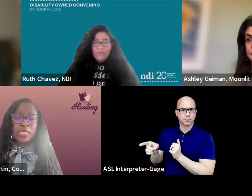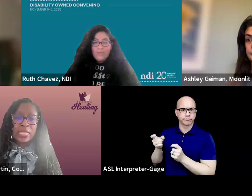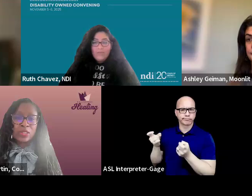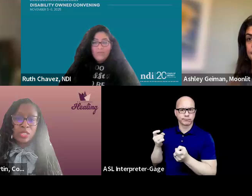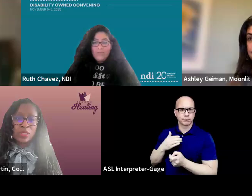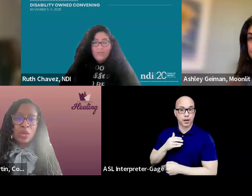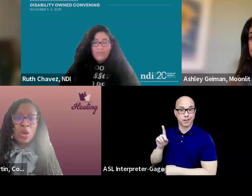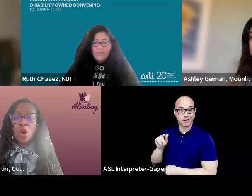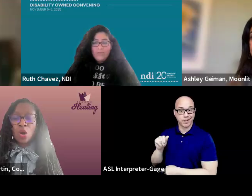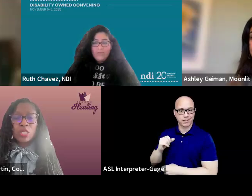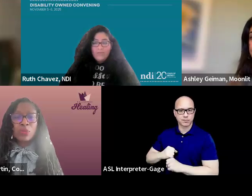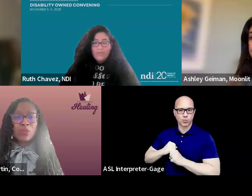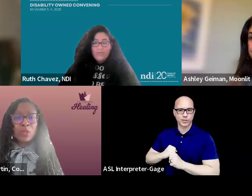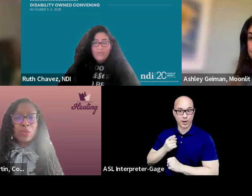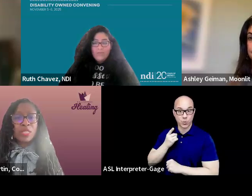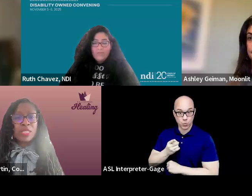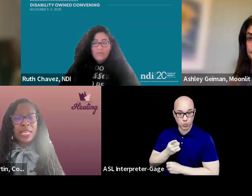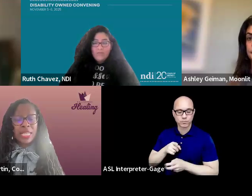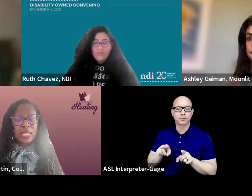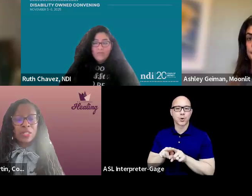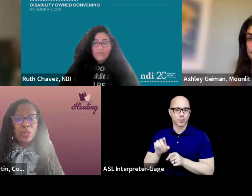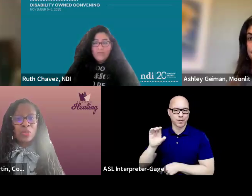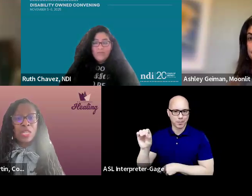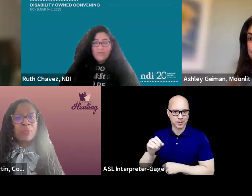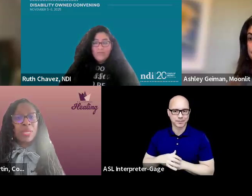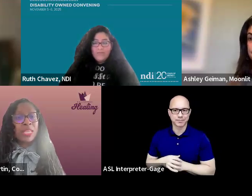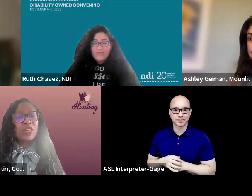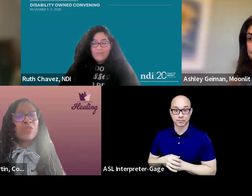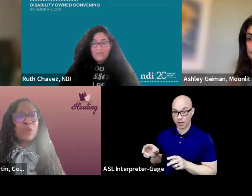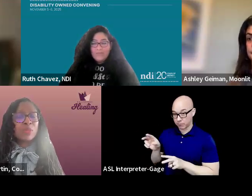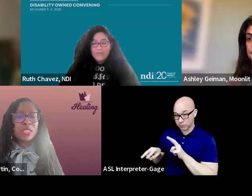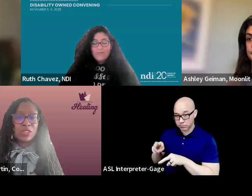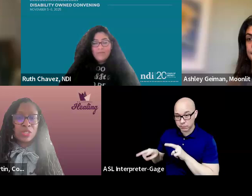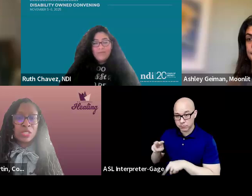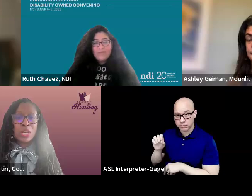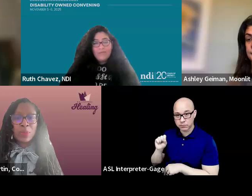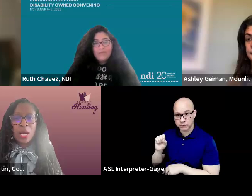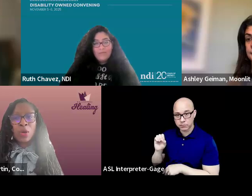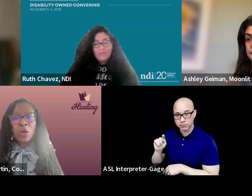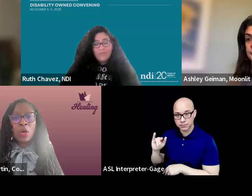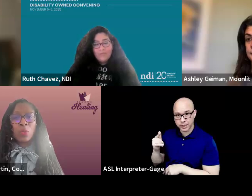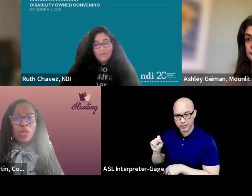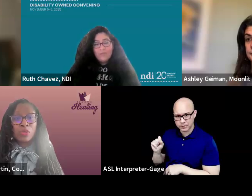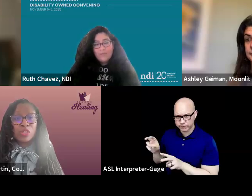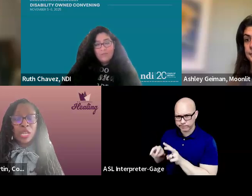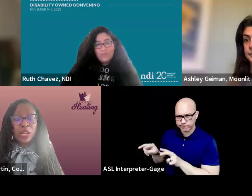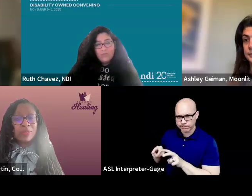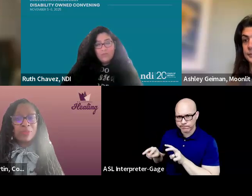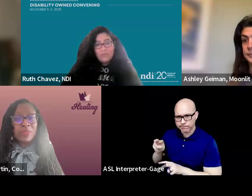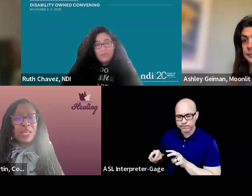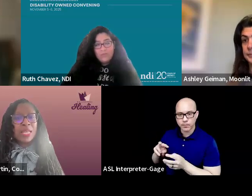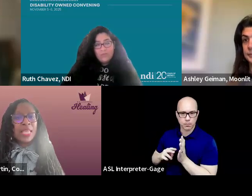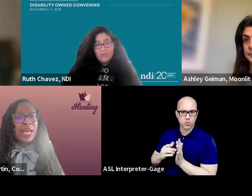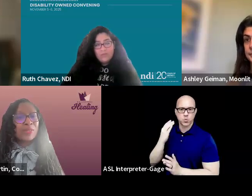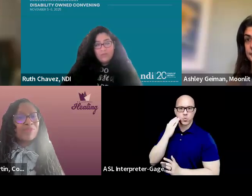your organization. Always review the settings so you can make informed decisions about what you